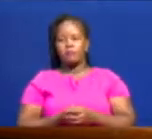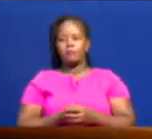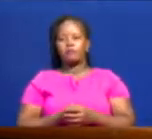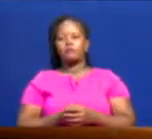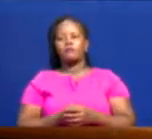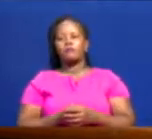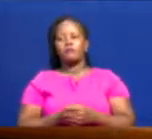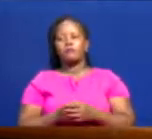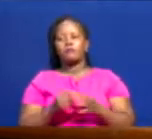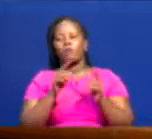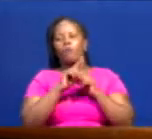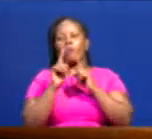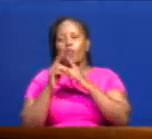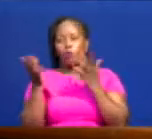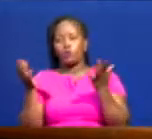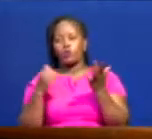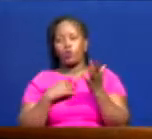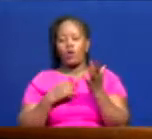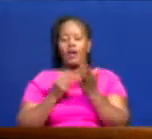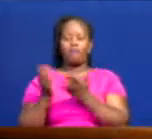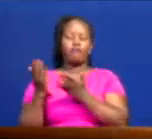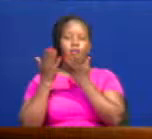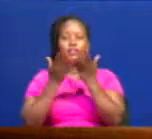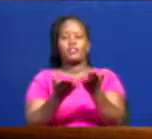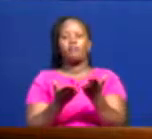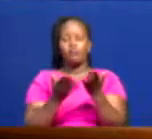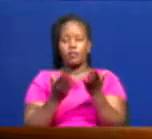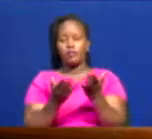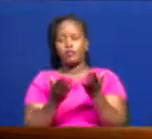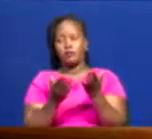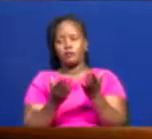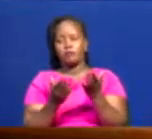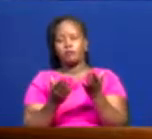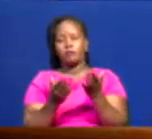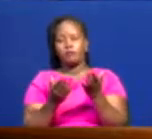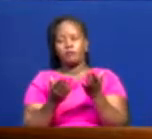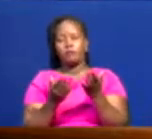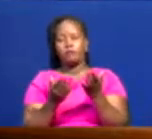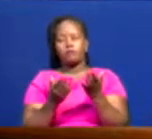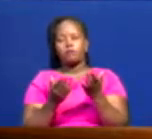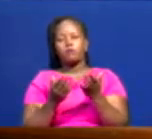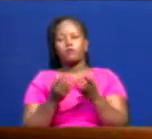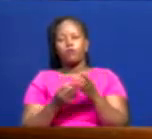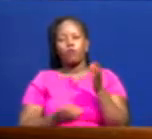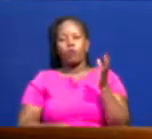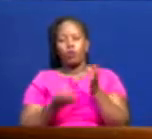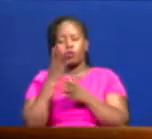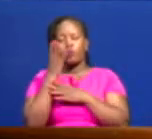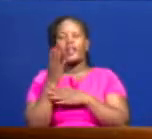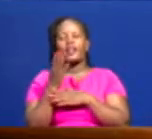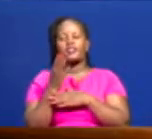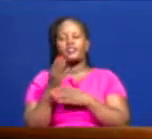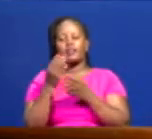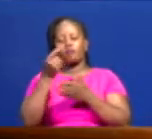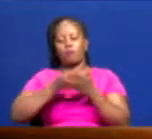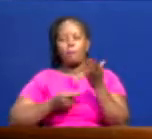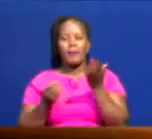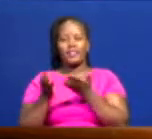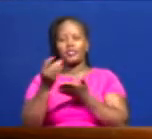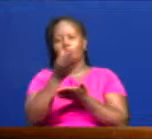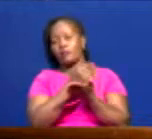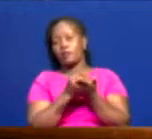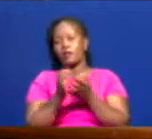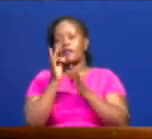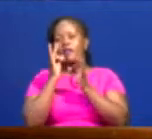Also, I've also submitted that the failure to include, to enact the estimates of revenue, I'm assuming that they were introduced in